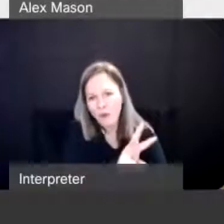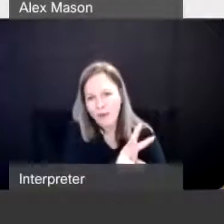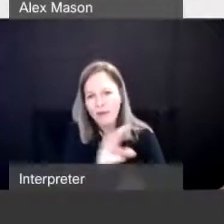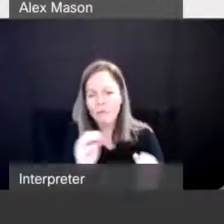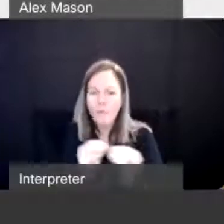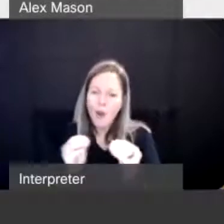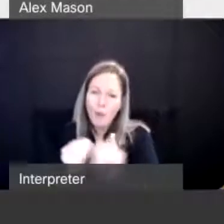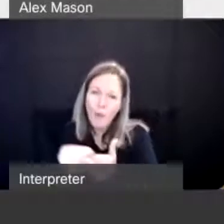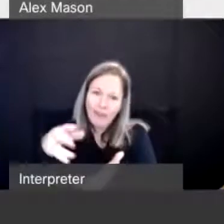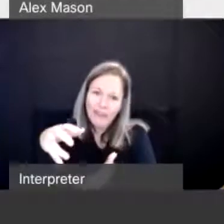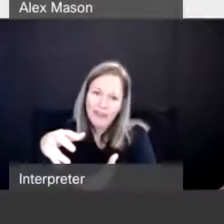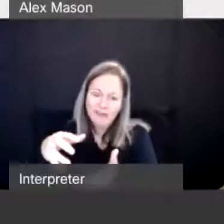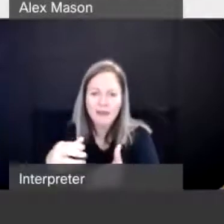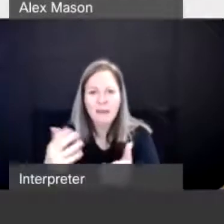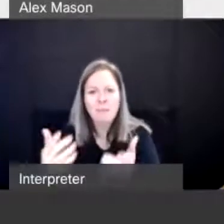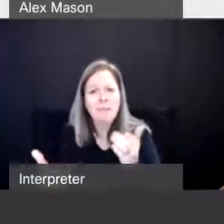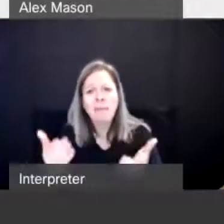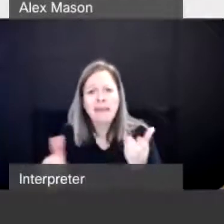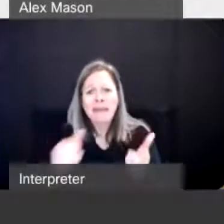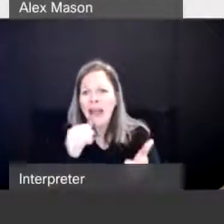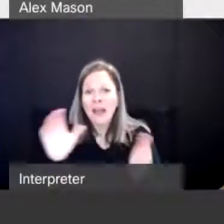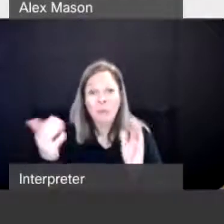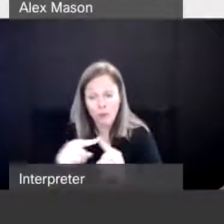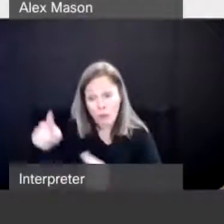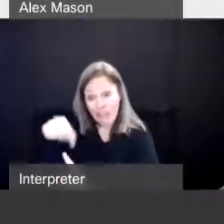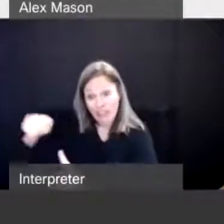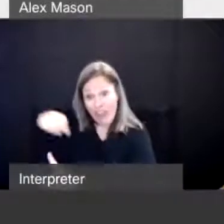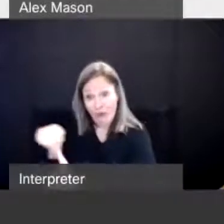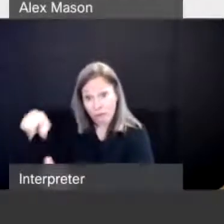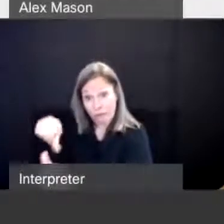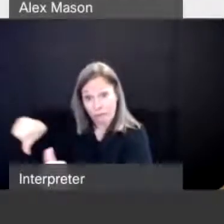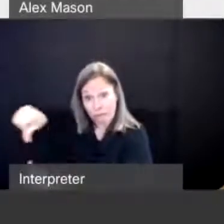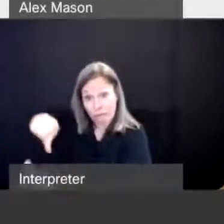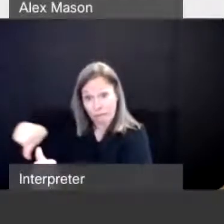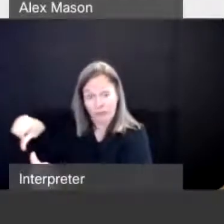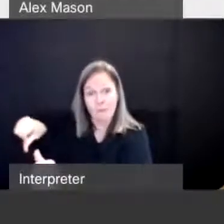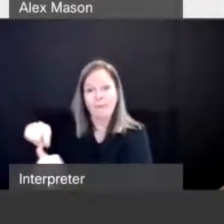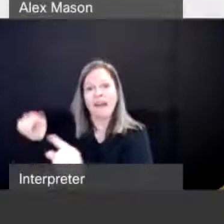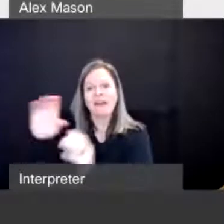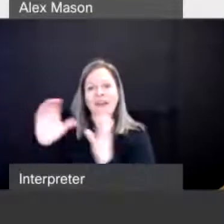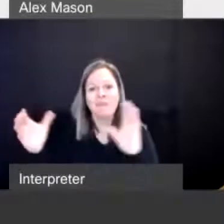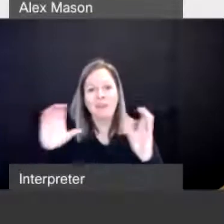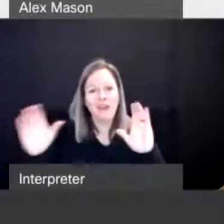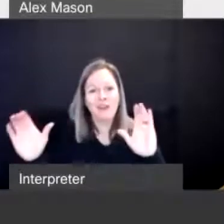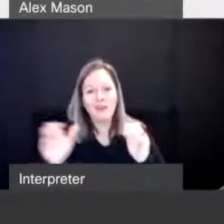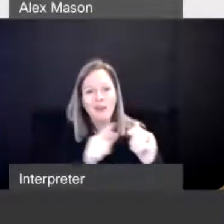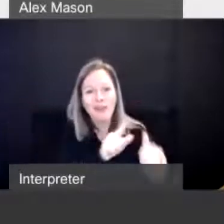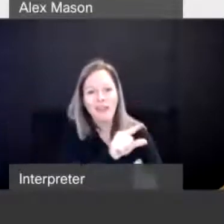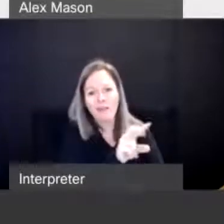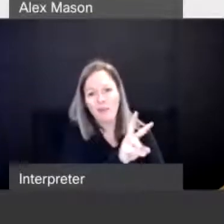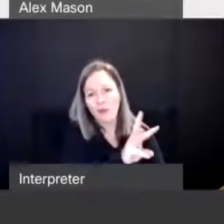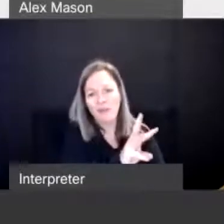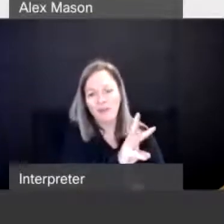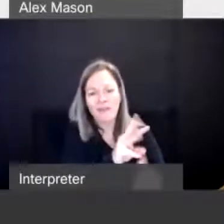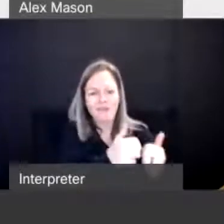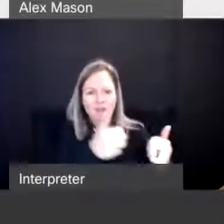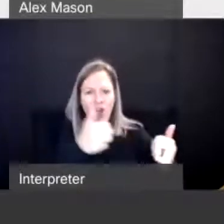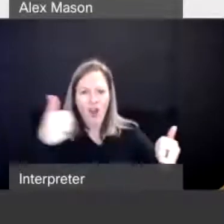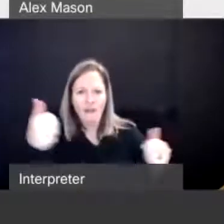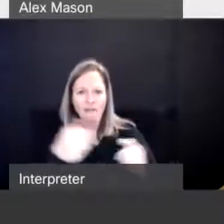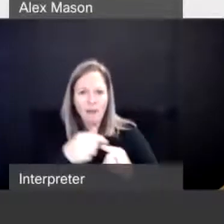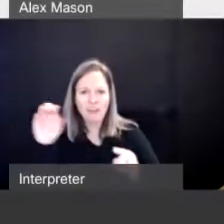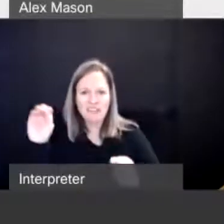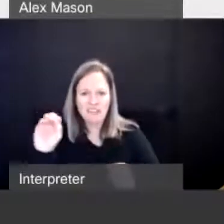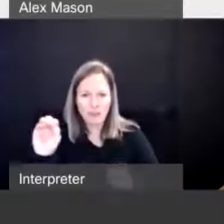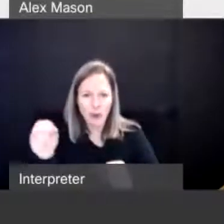wealthier. Maybe not compared to each other, but they get farther away from zero every year. And so the point